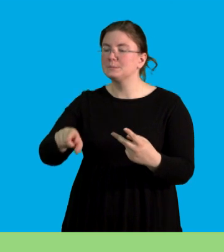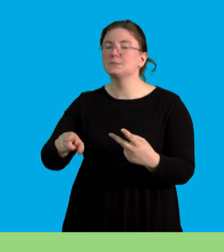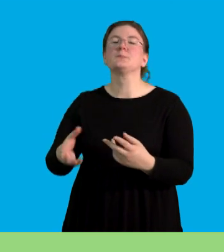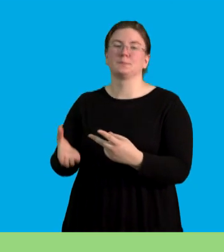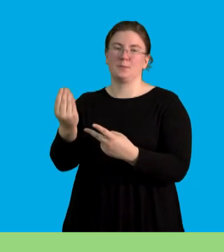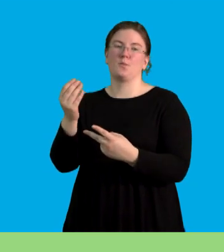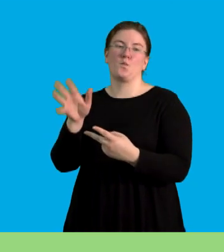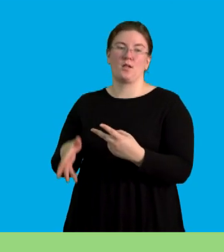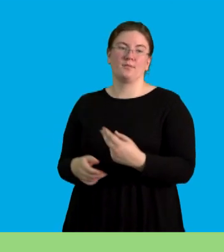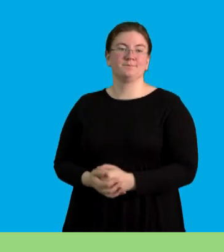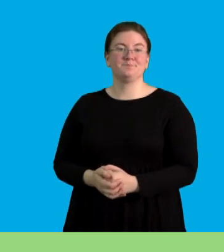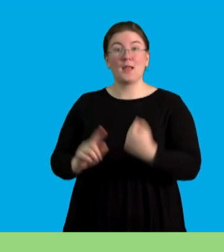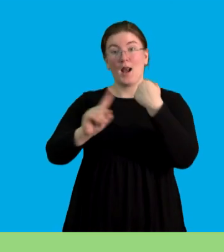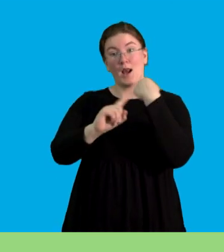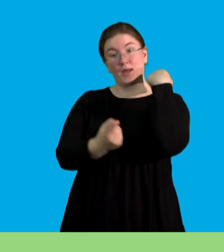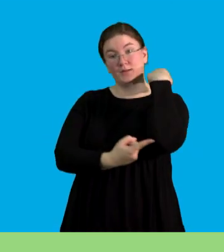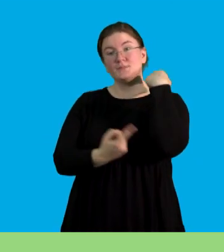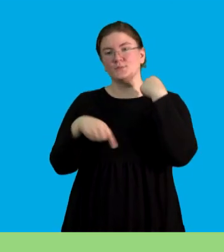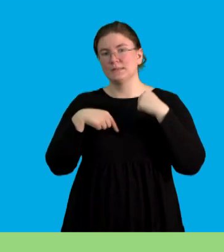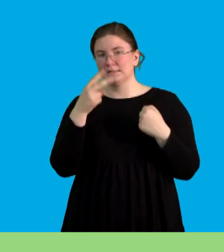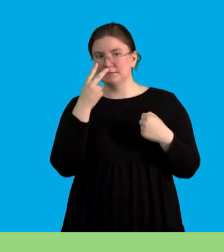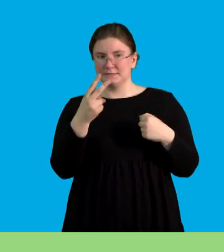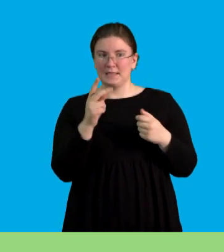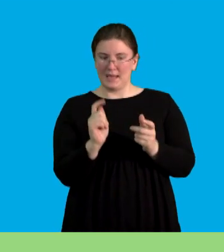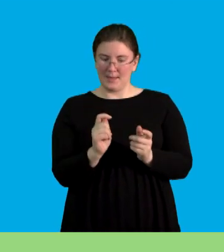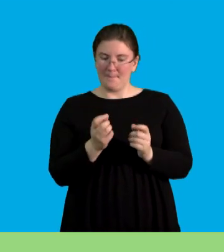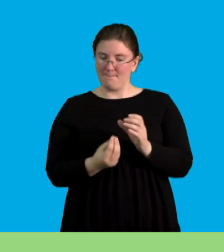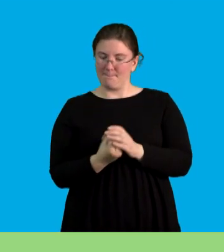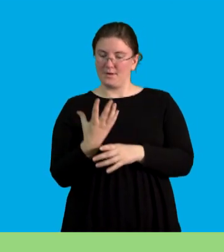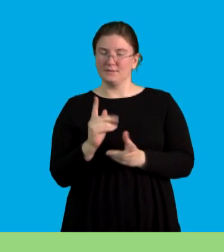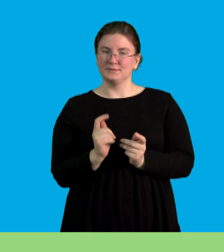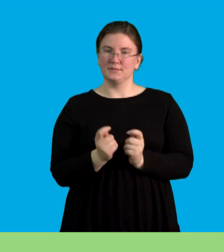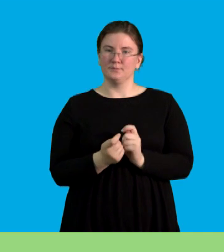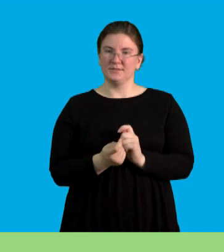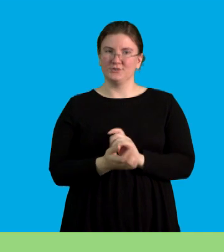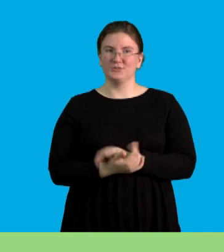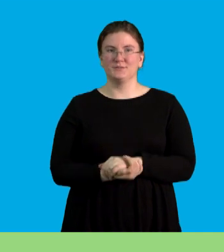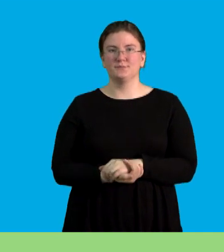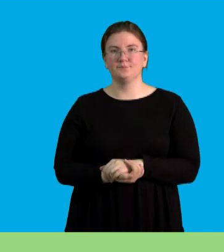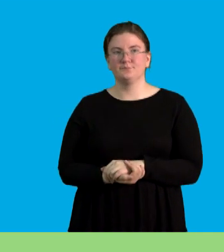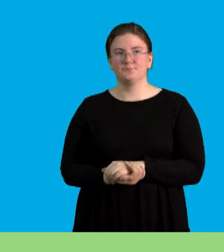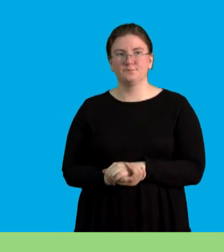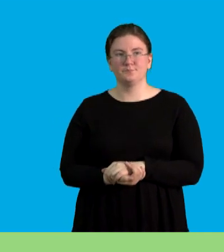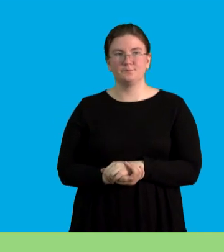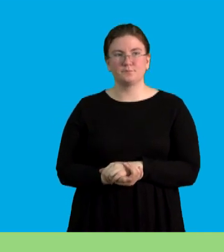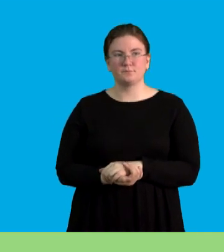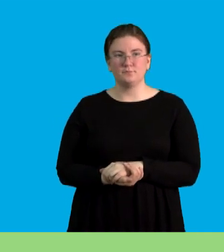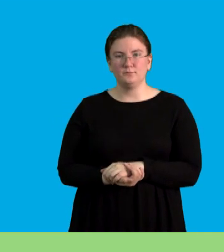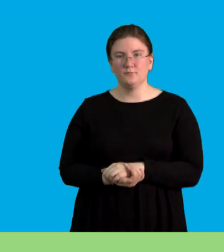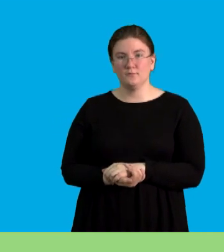sources. And lastly, we are going to look at adaptations in plants.